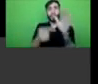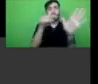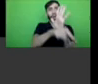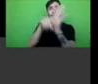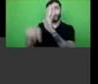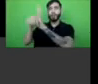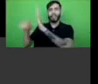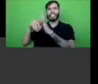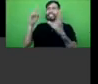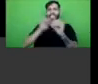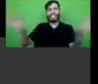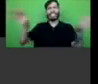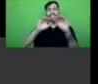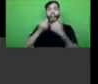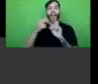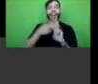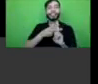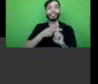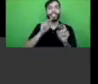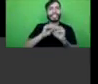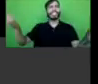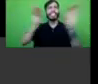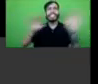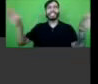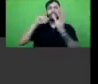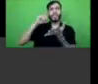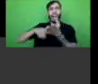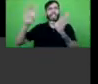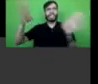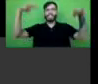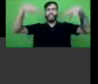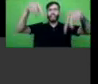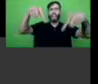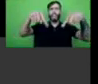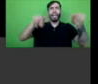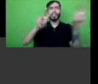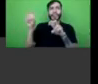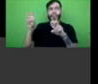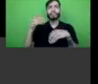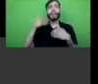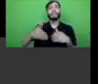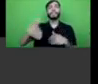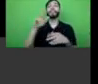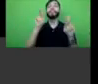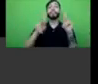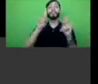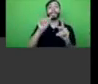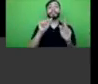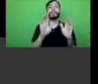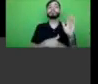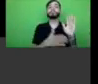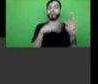the disabilities of these victims of police violence are left out of the story.